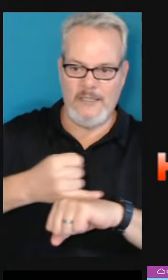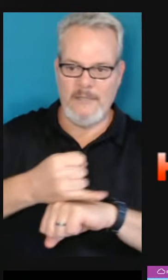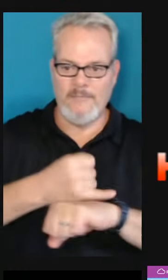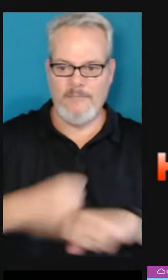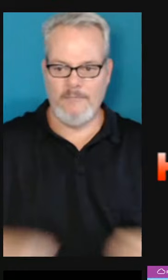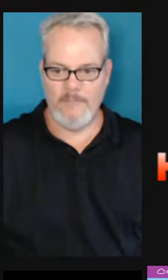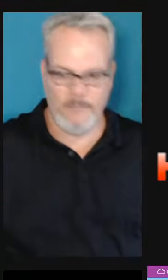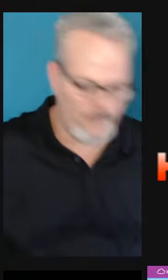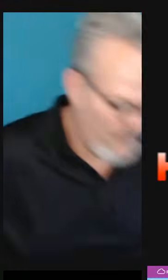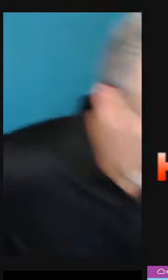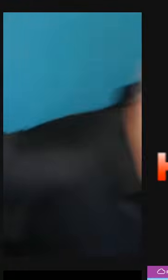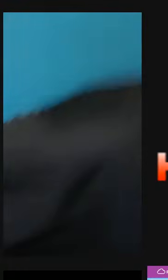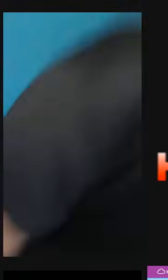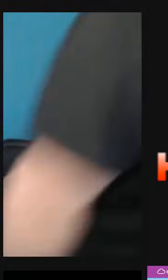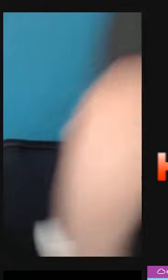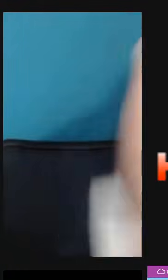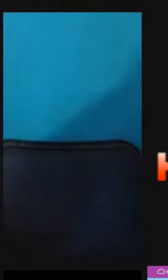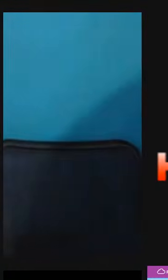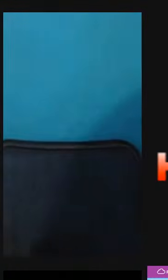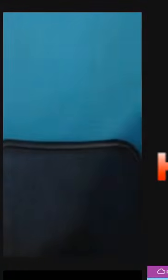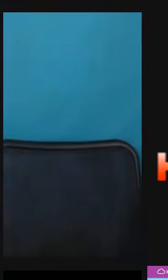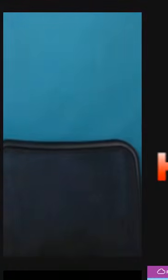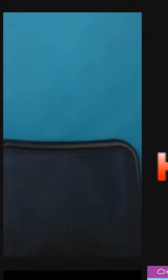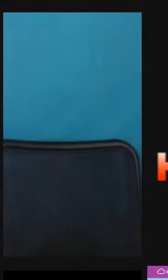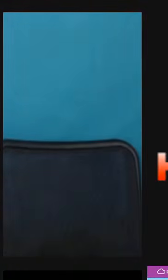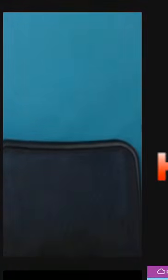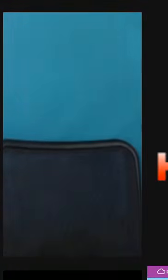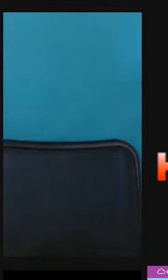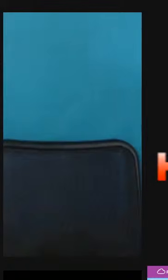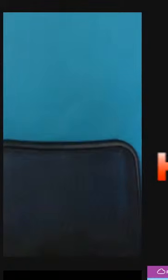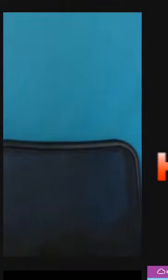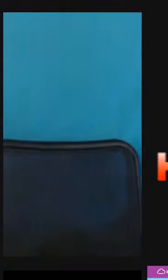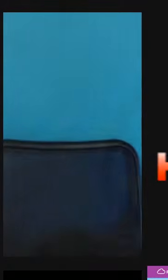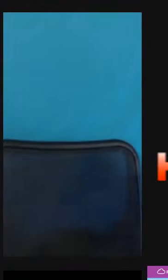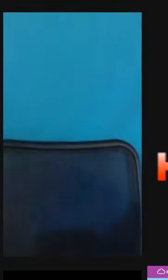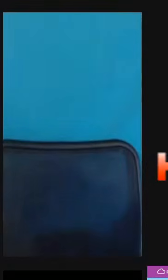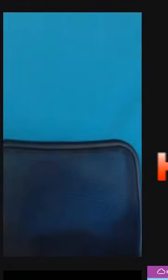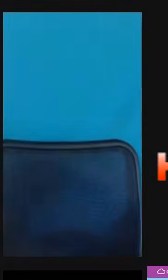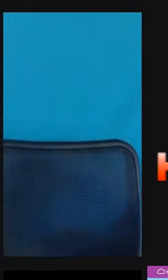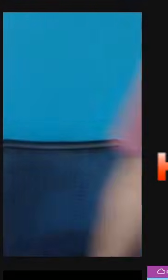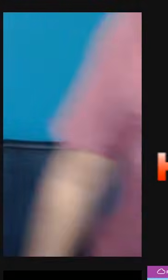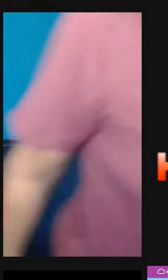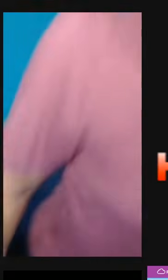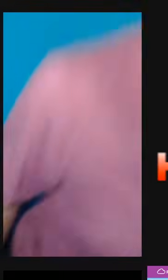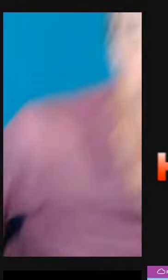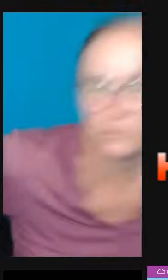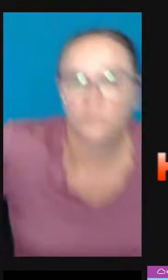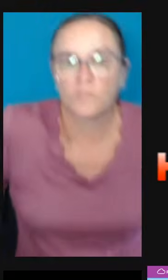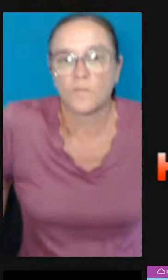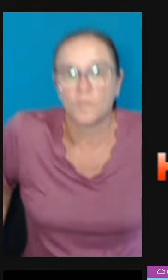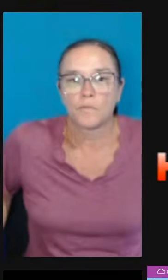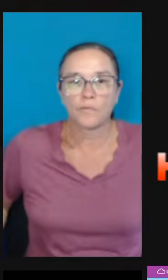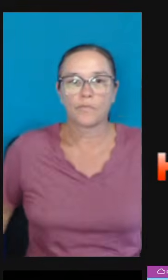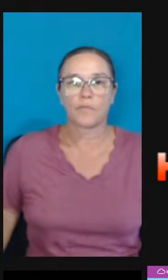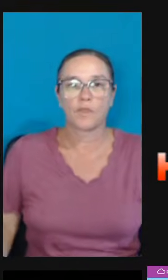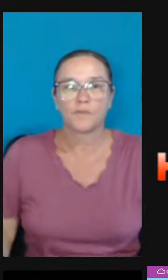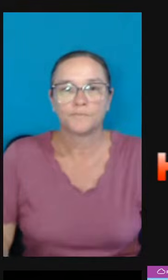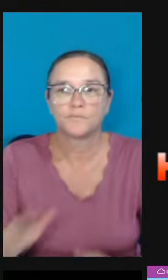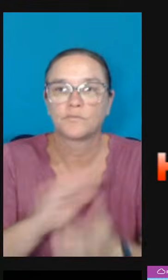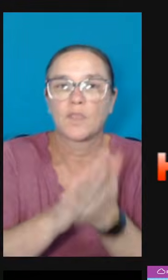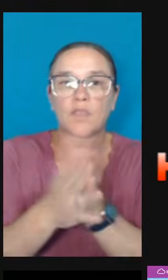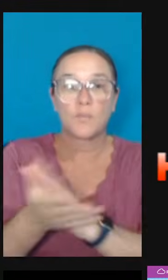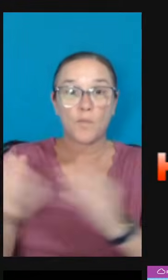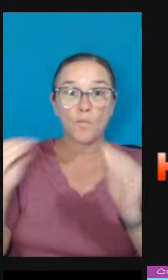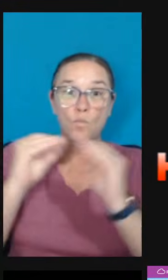And yeah, we could dive into this. I mean, I think it's gotten foggier in Kona